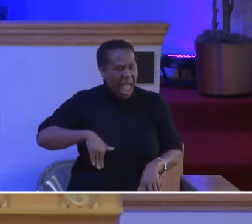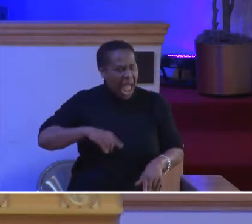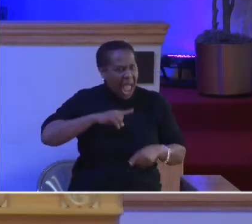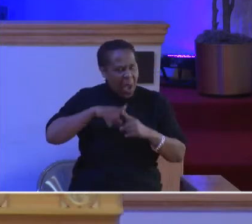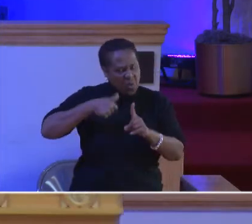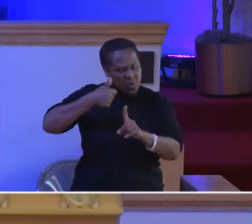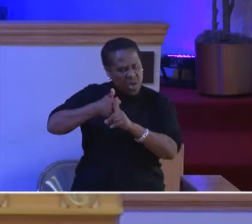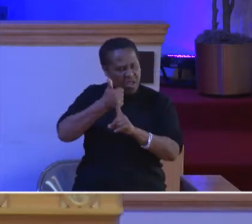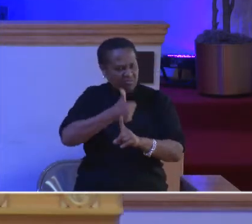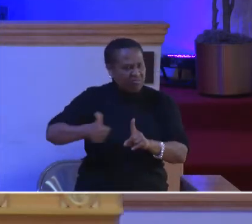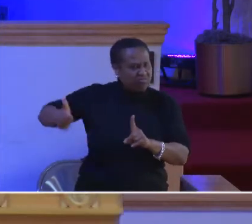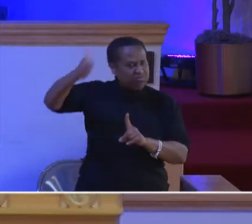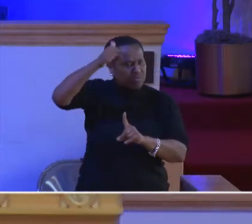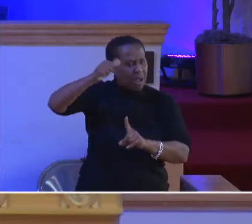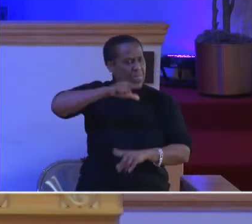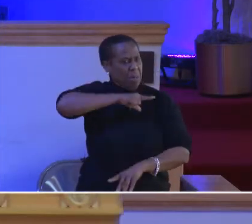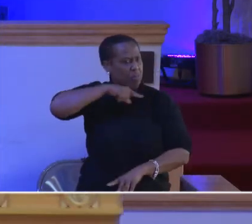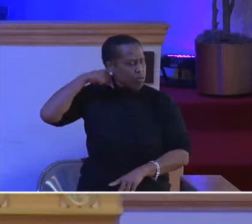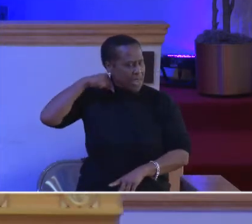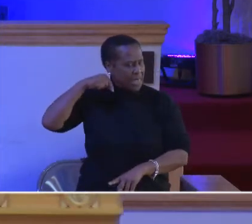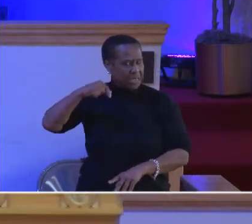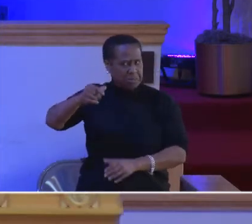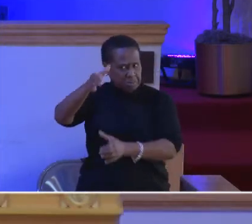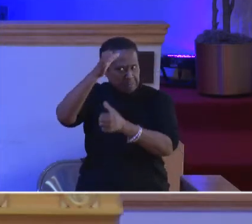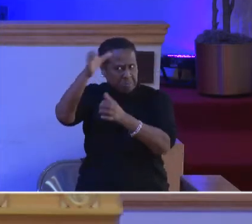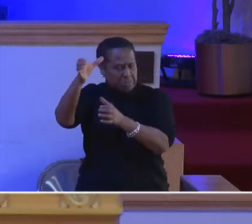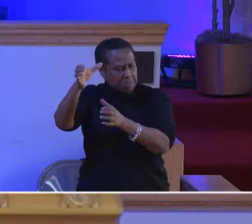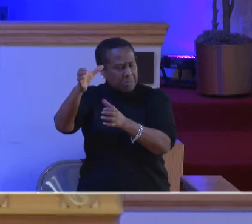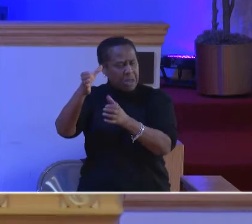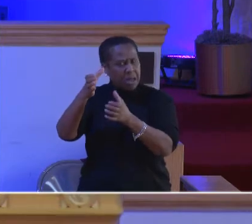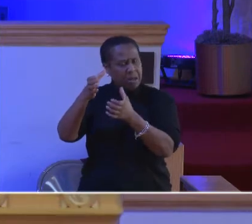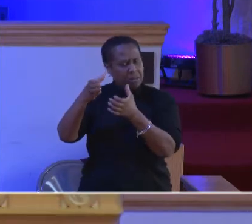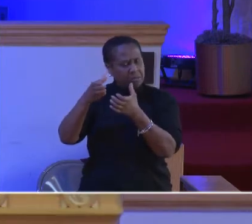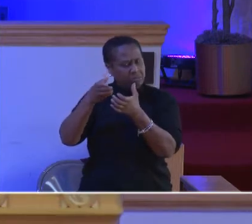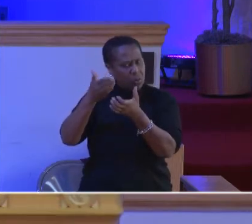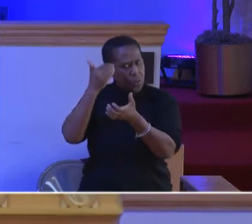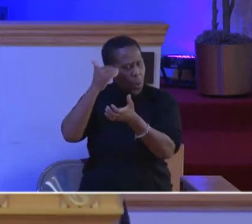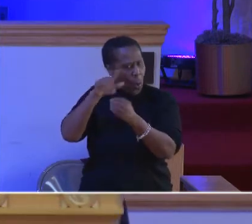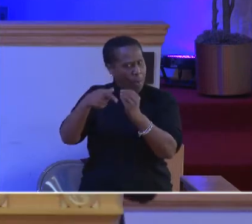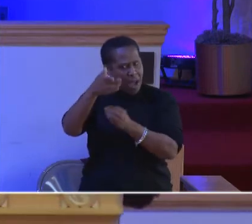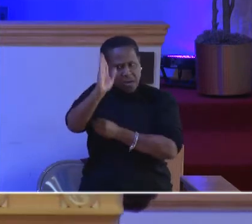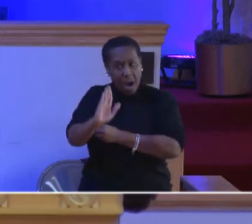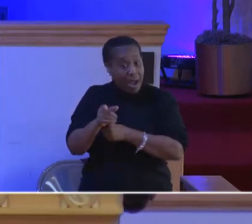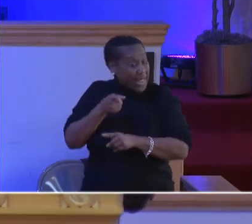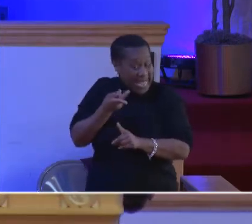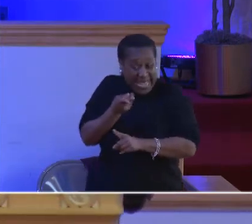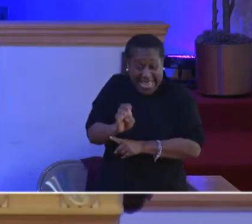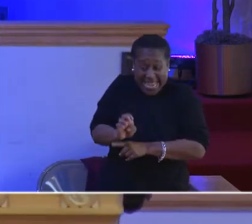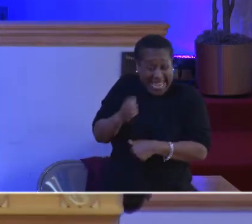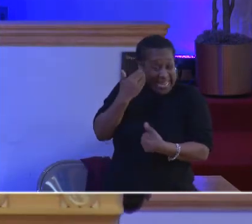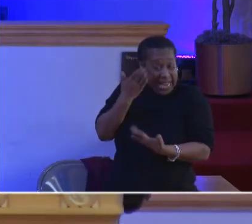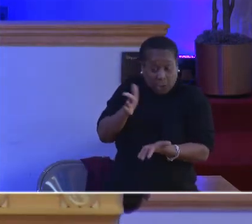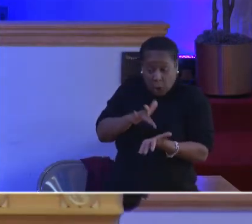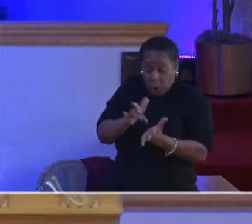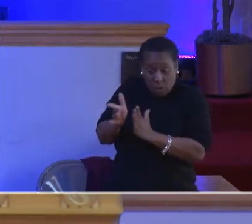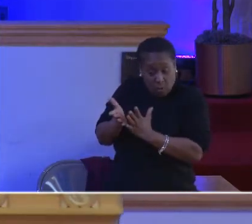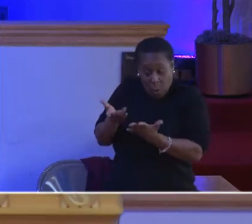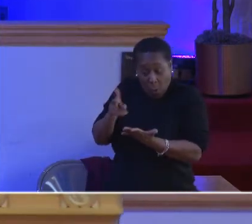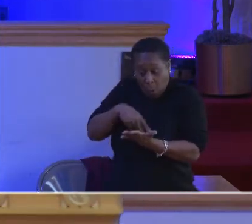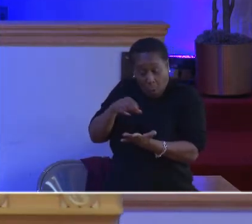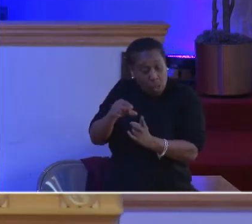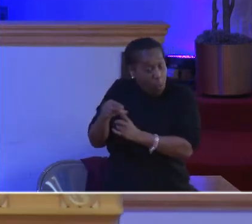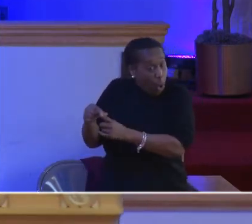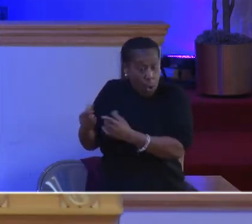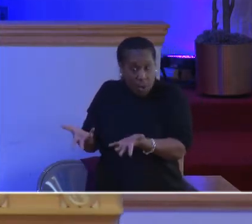charged with being a steward of the mysteries of God doesn't even know the word. And